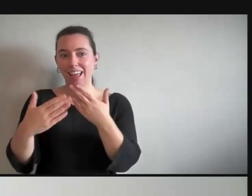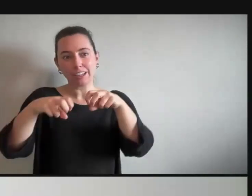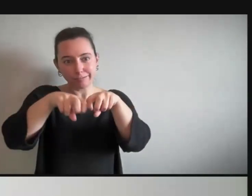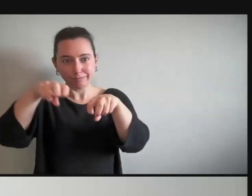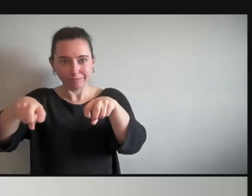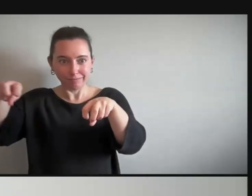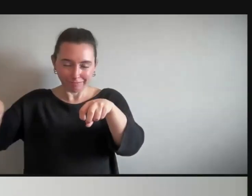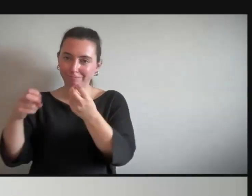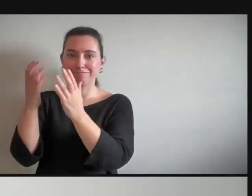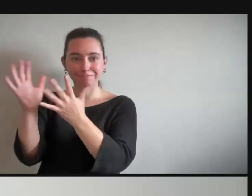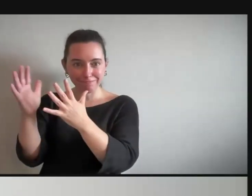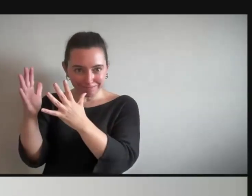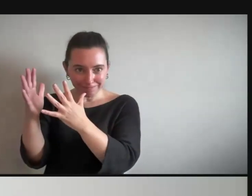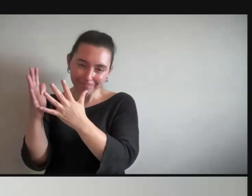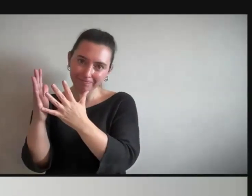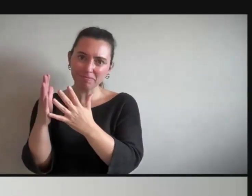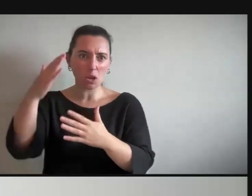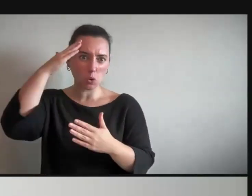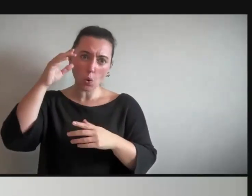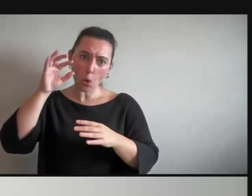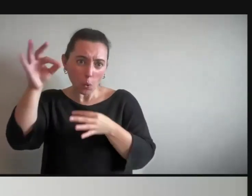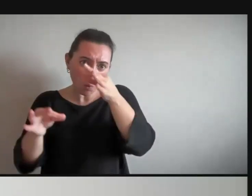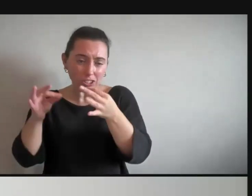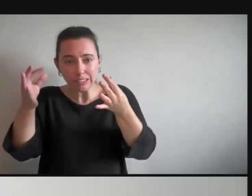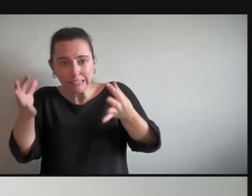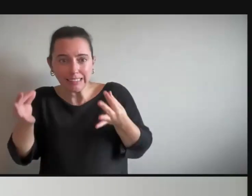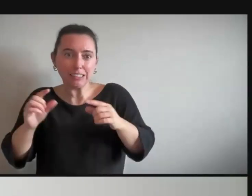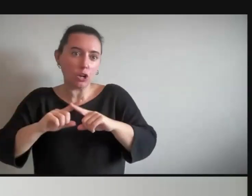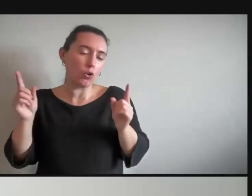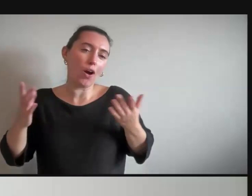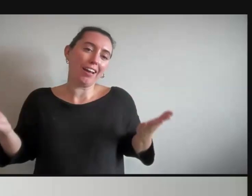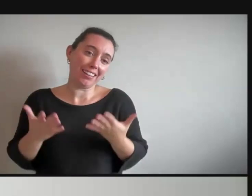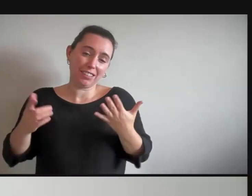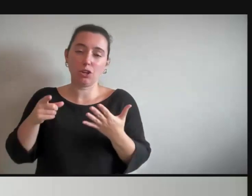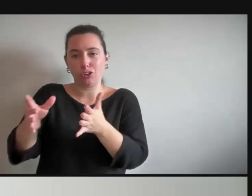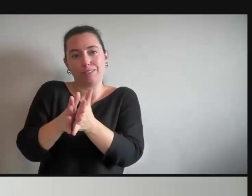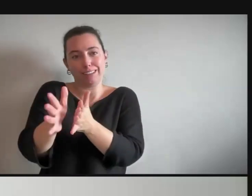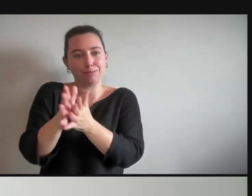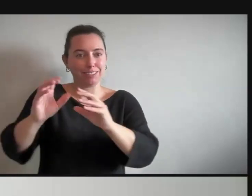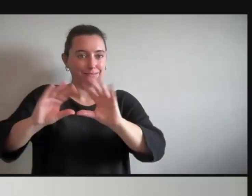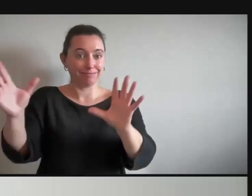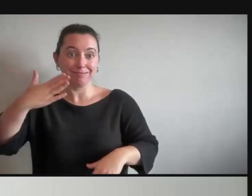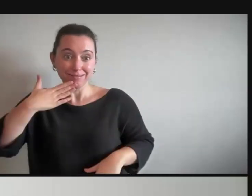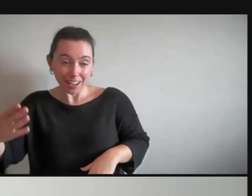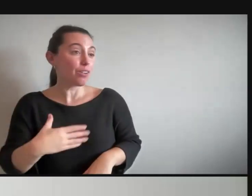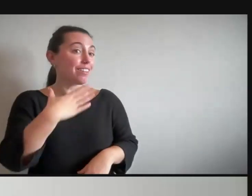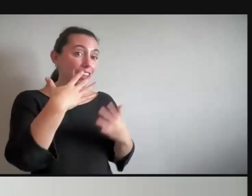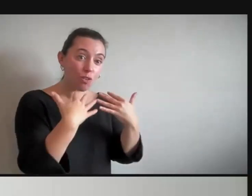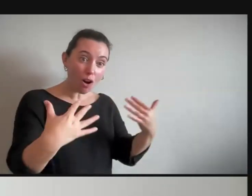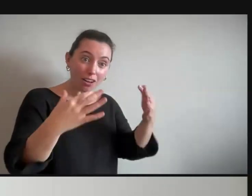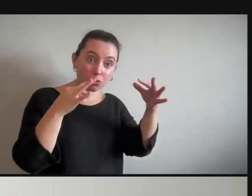well done. Tricky issue, but you have been explaining it very, very well. So thank you for that, and thanks for the questions. And now we have